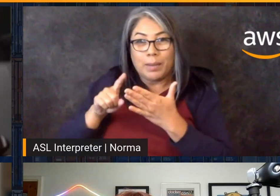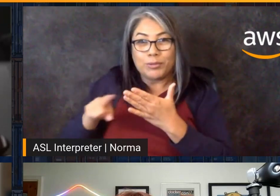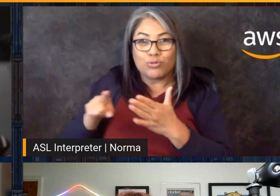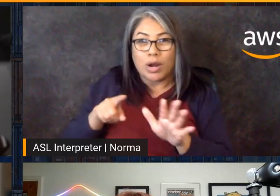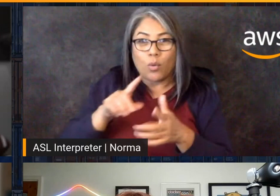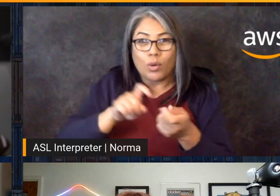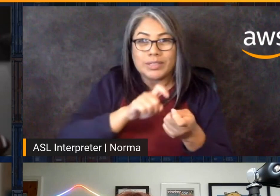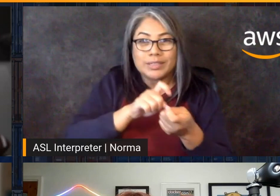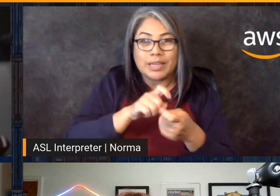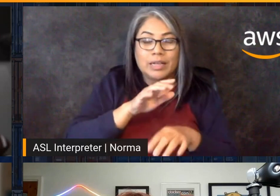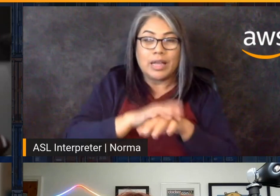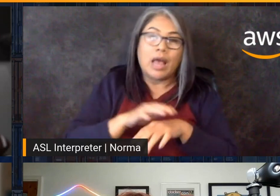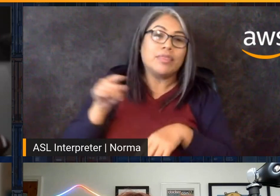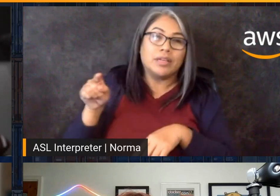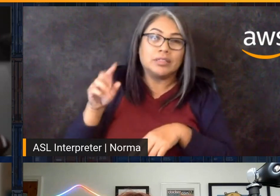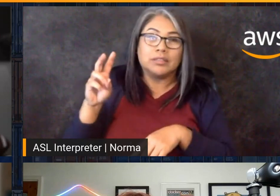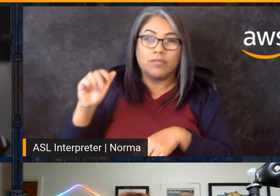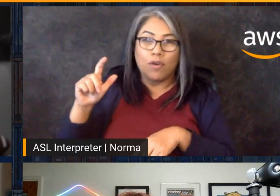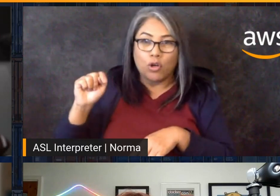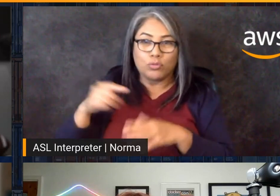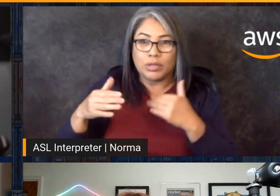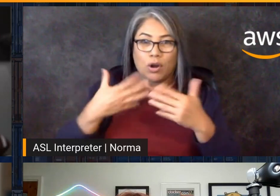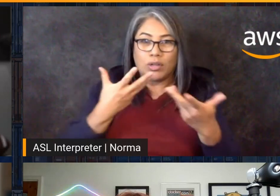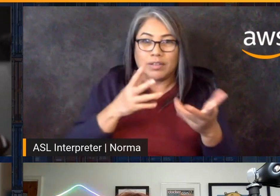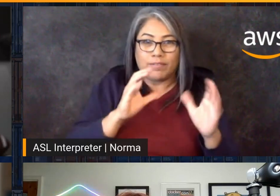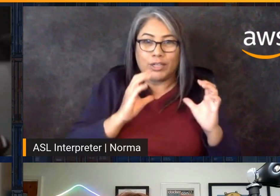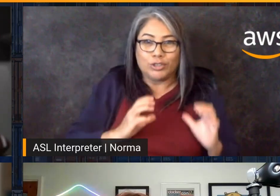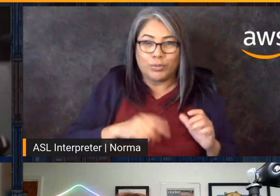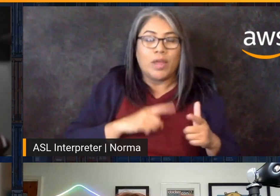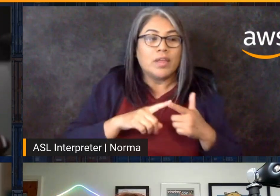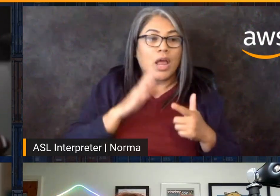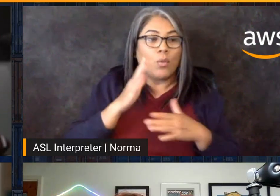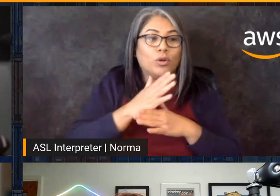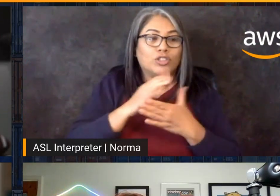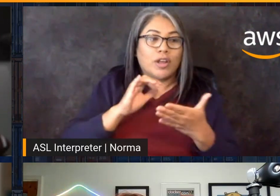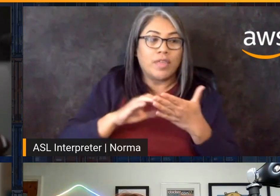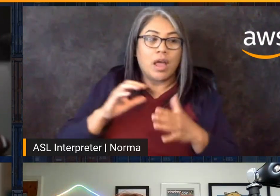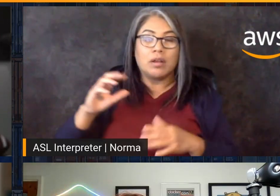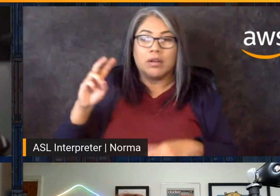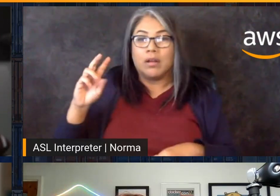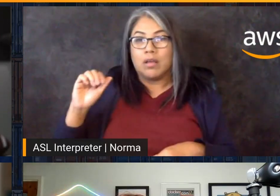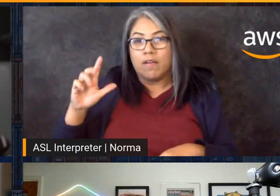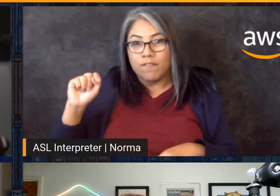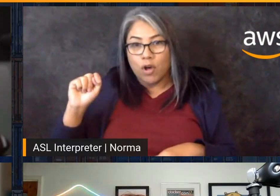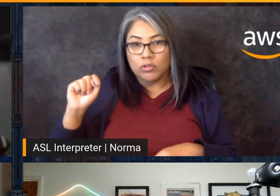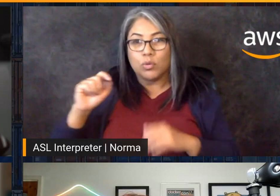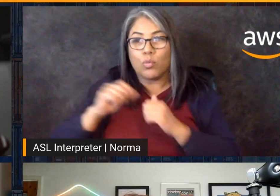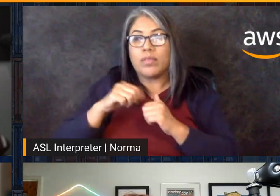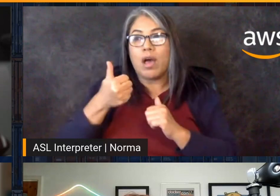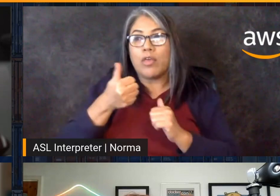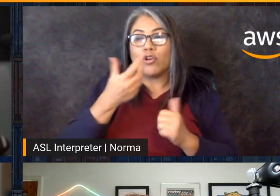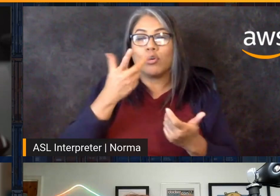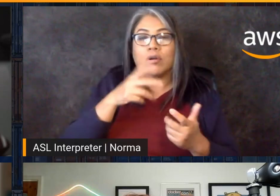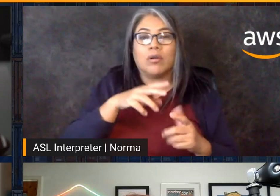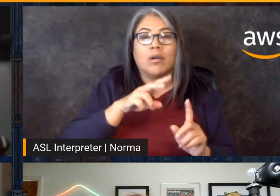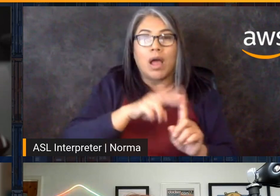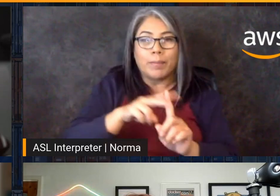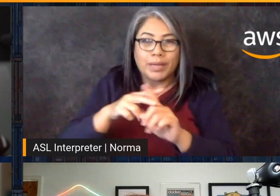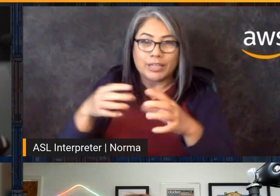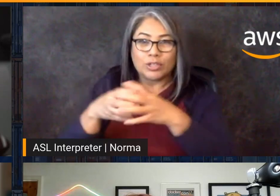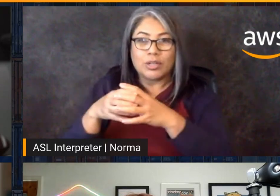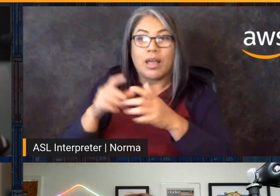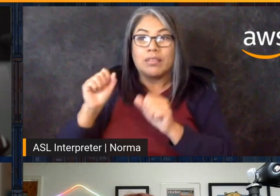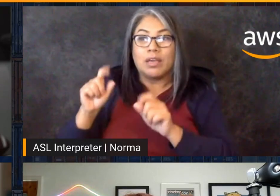consumer. And then I will share that Vault instance with all of the other application clusters so that they can go to Vault and get the keys that they need to be able